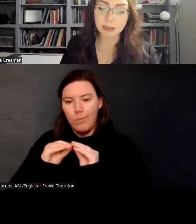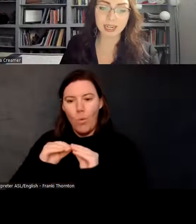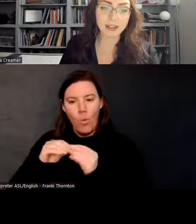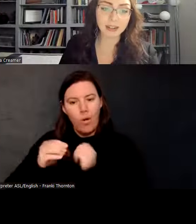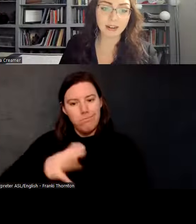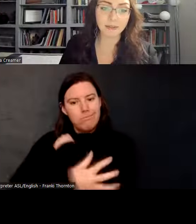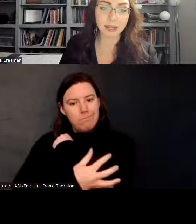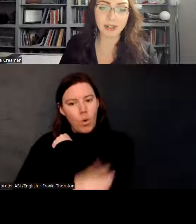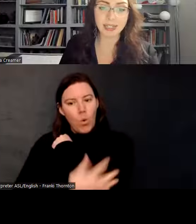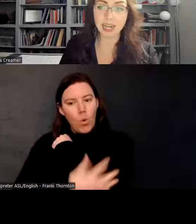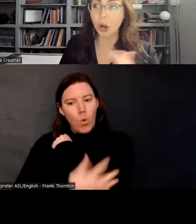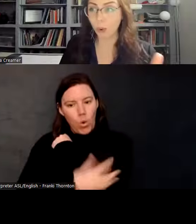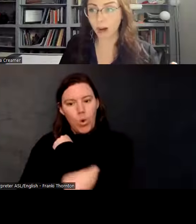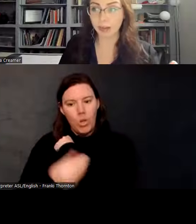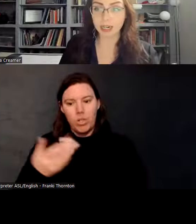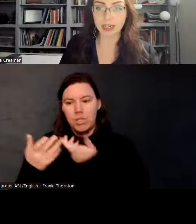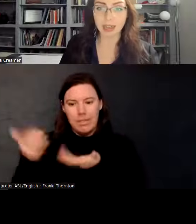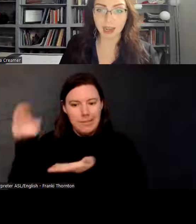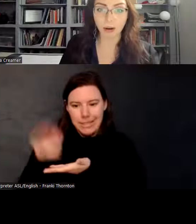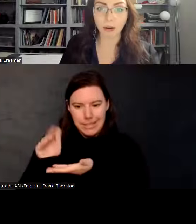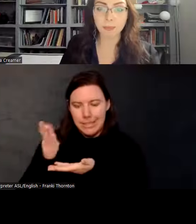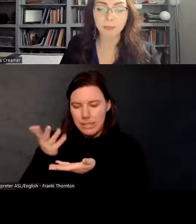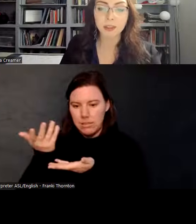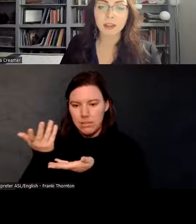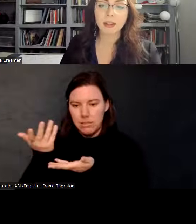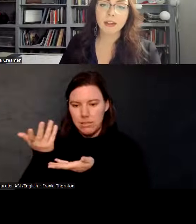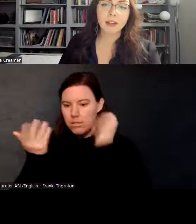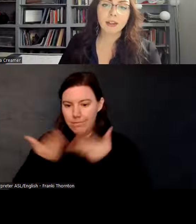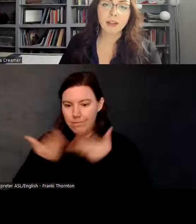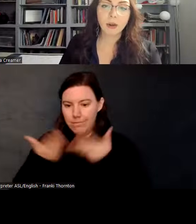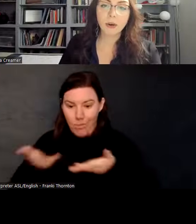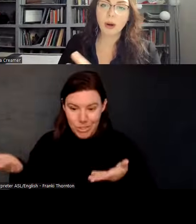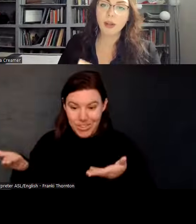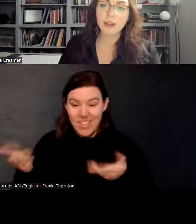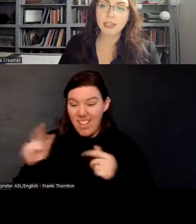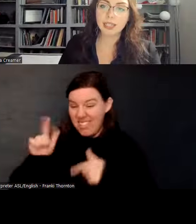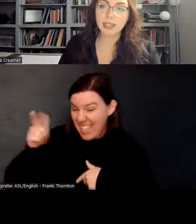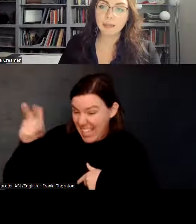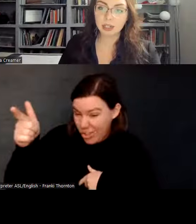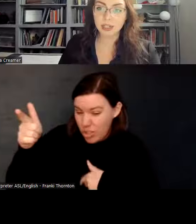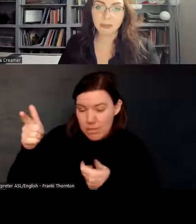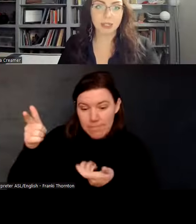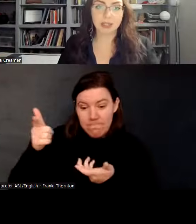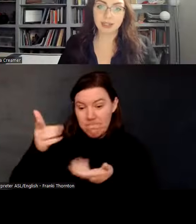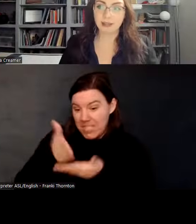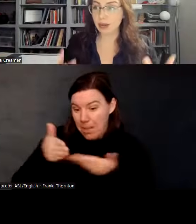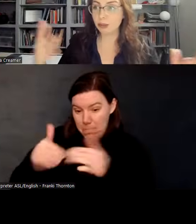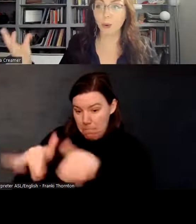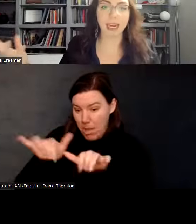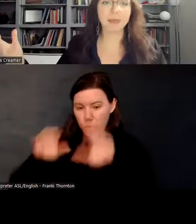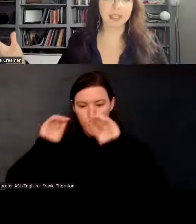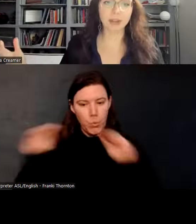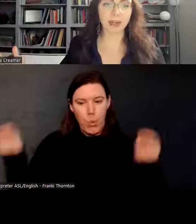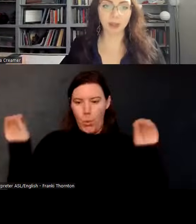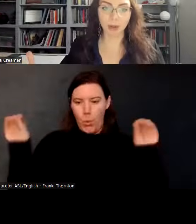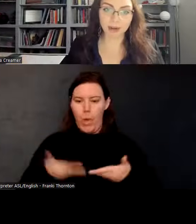Nearly 10% of burials had no objects at all. The local wealth seen in the Middle Assyrian period is now